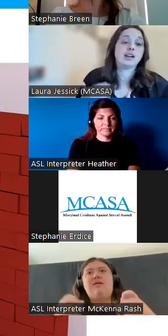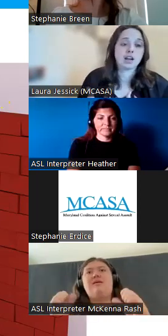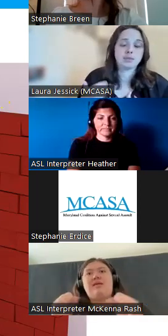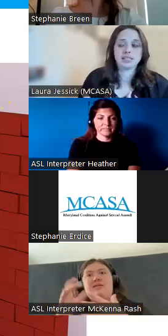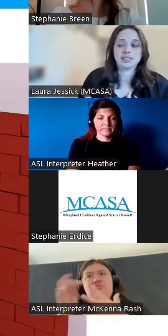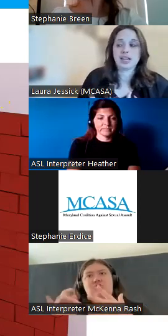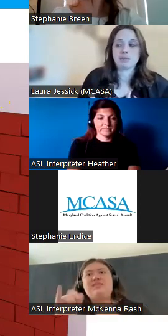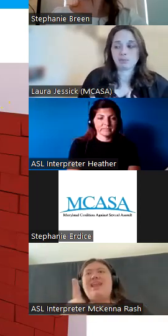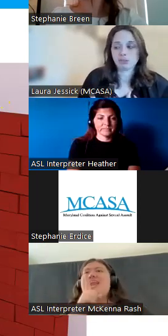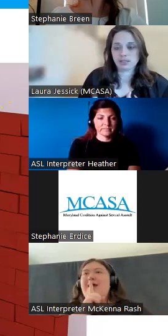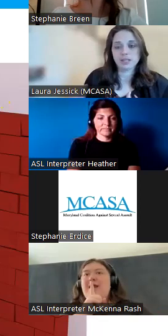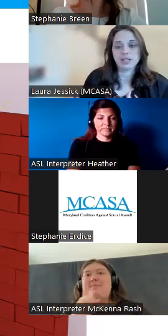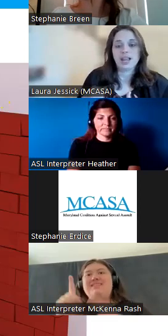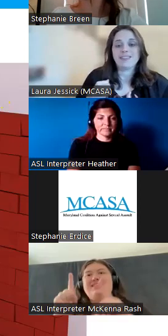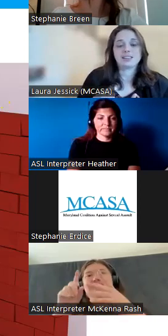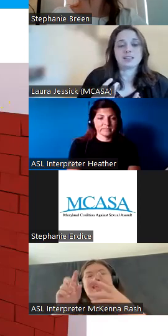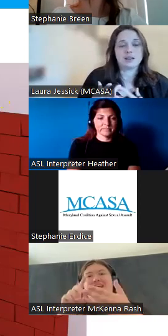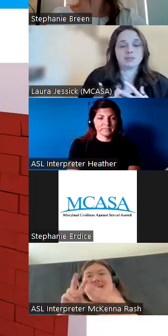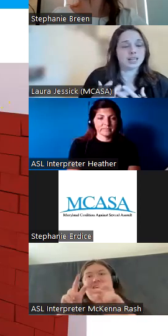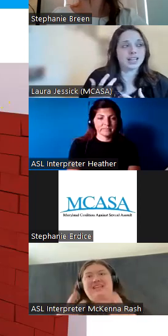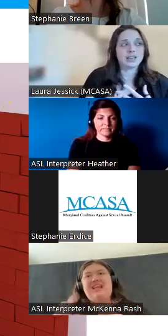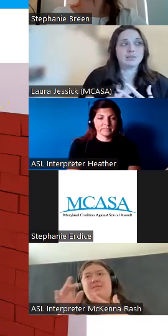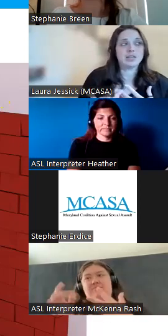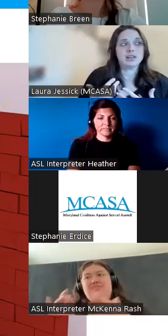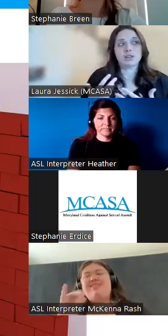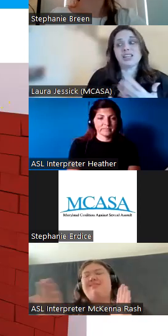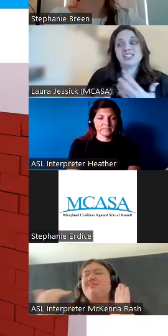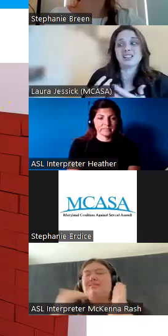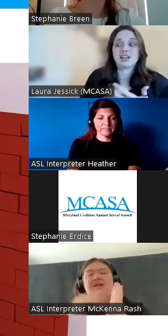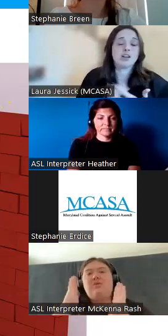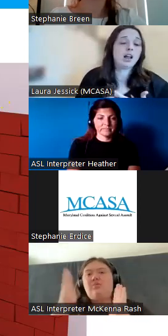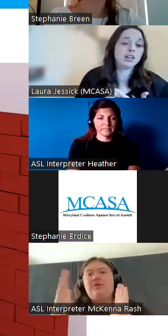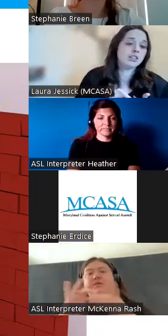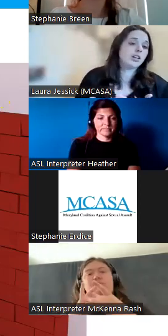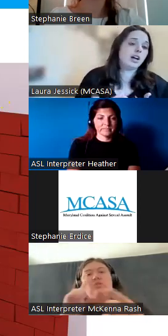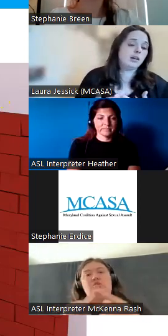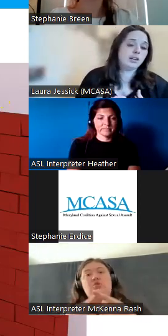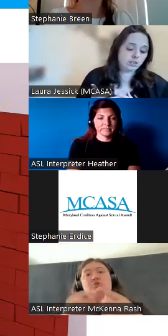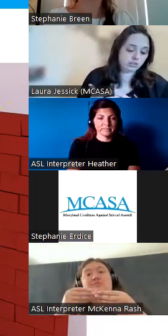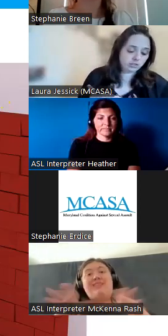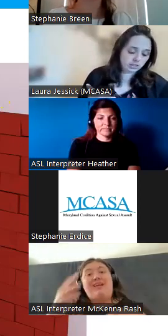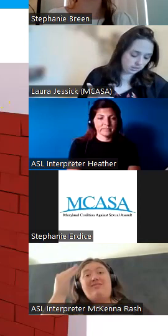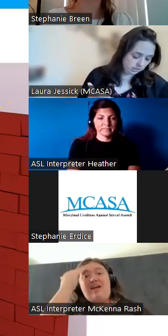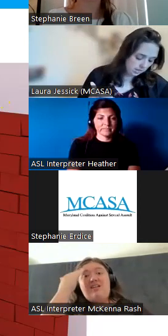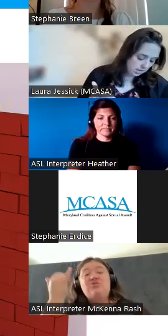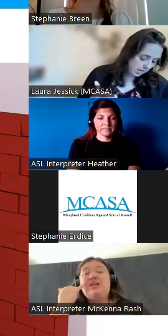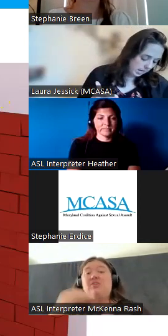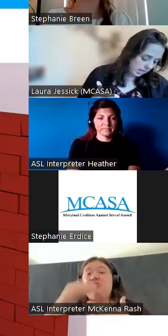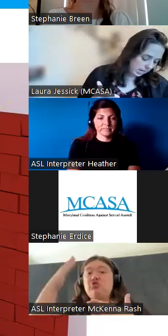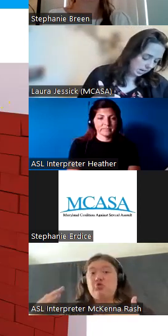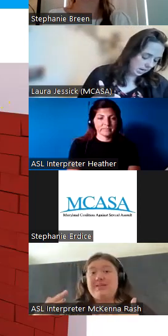that anonymous exam option. And that's, again, going to be related to lack of knowledge. If our